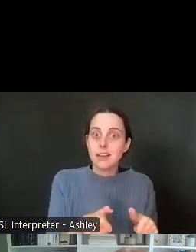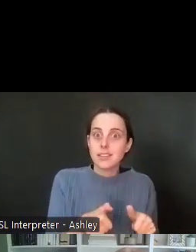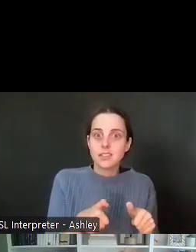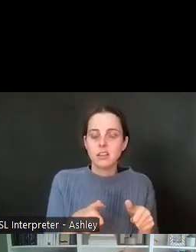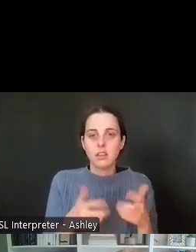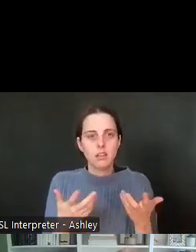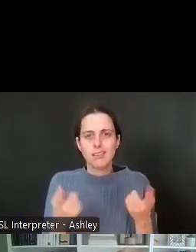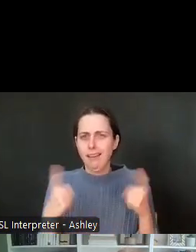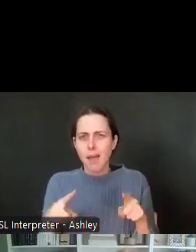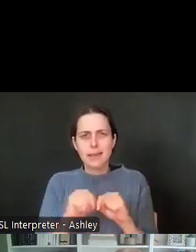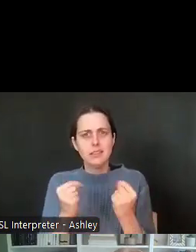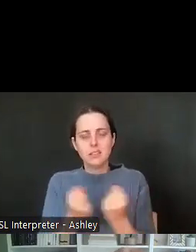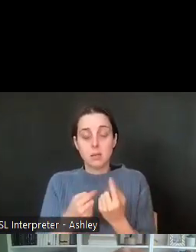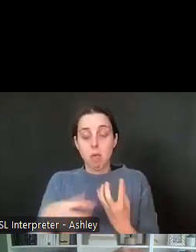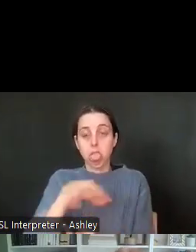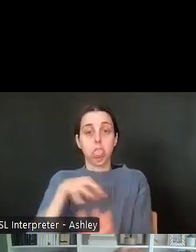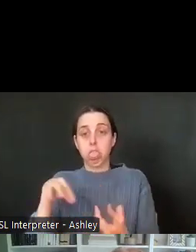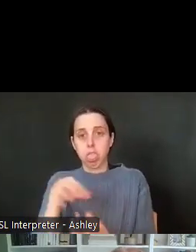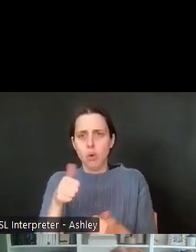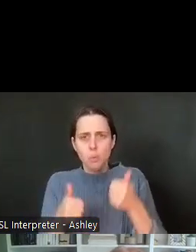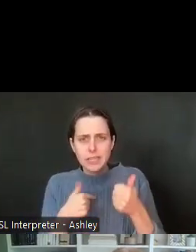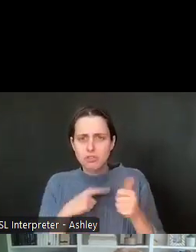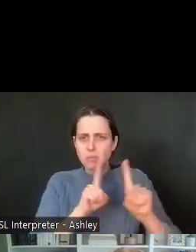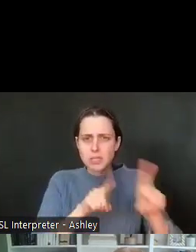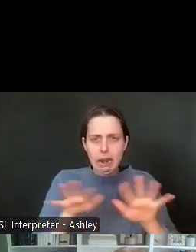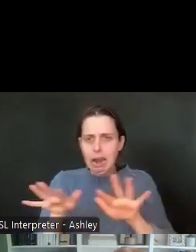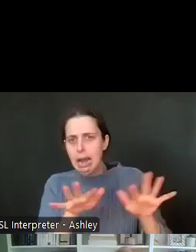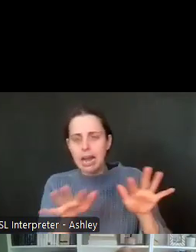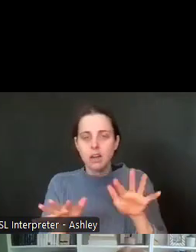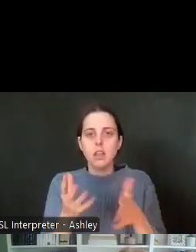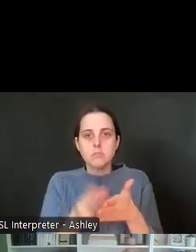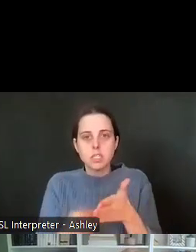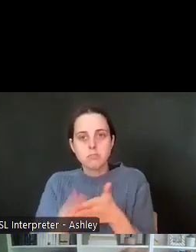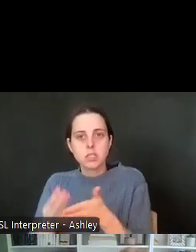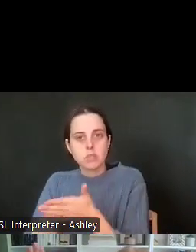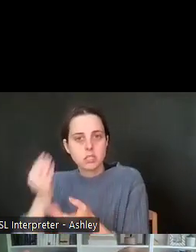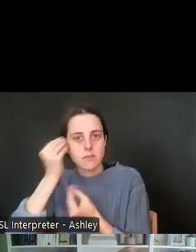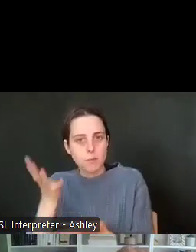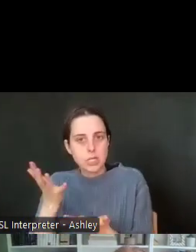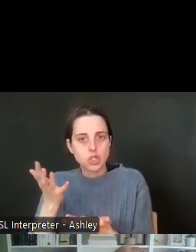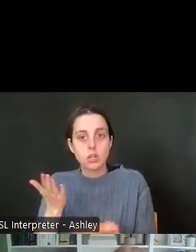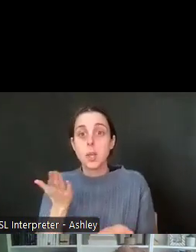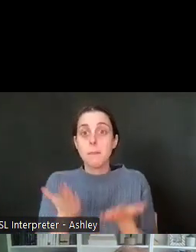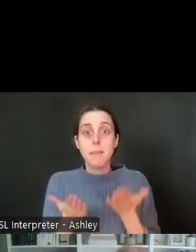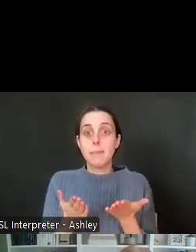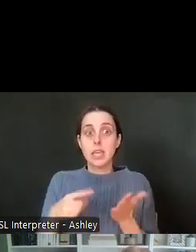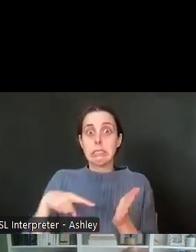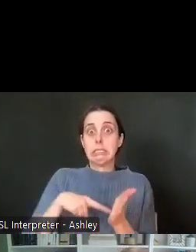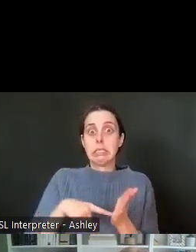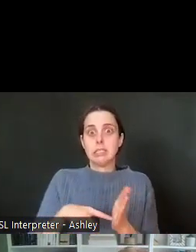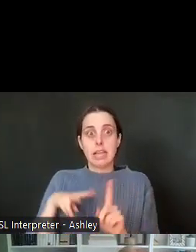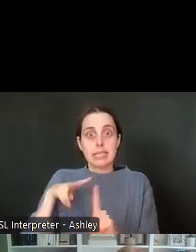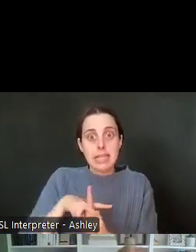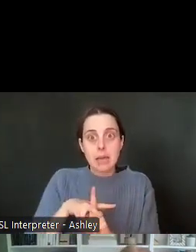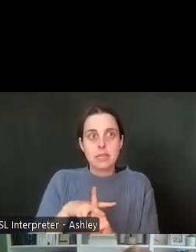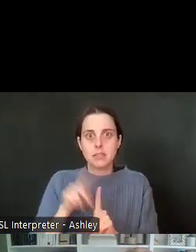getting completely overwhelmed and things were getting missed. They would have an important assignment that dropped in Teams and someone didn't see